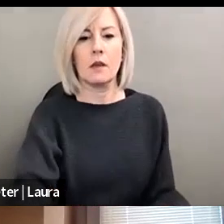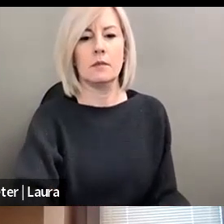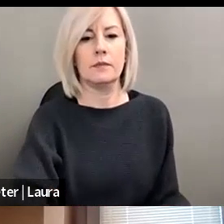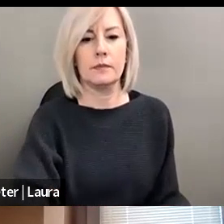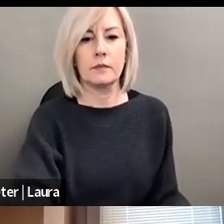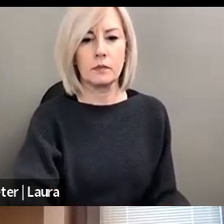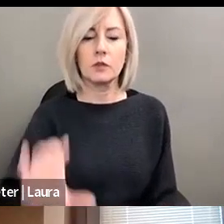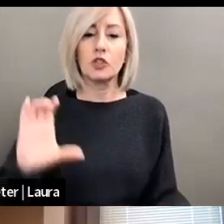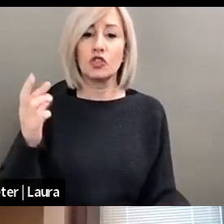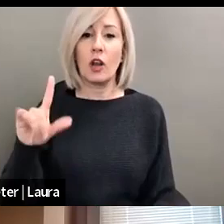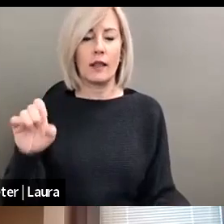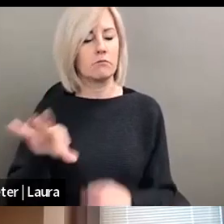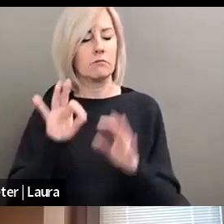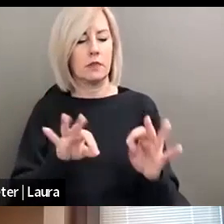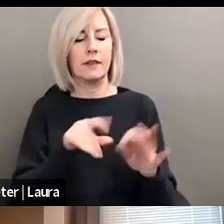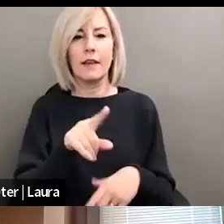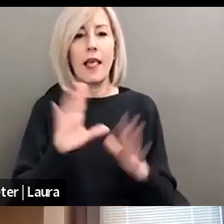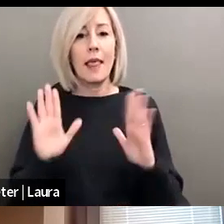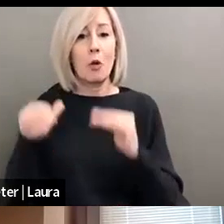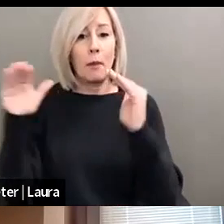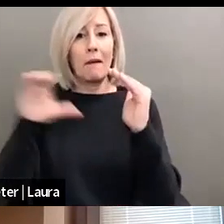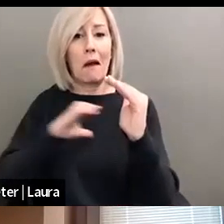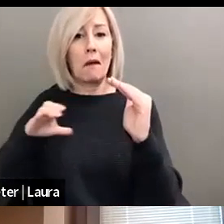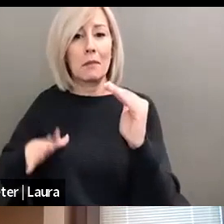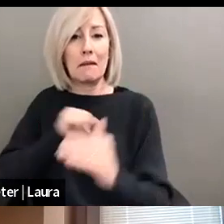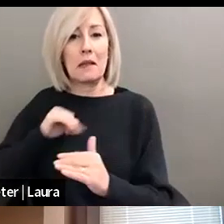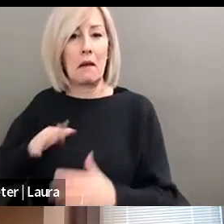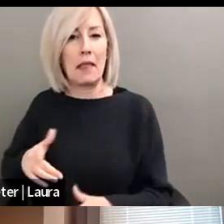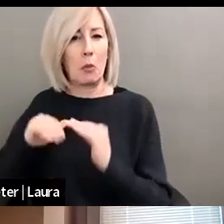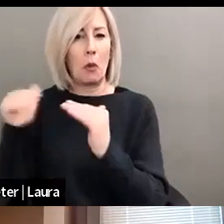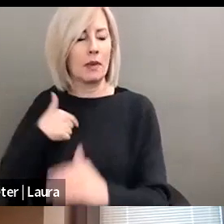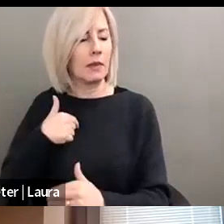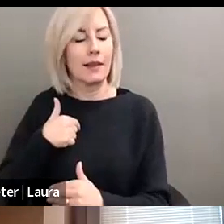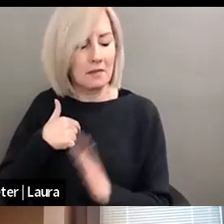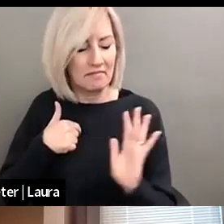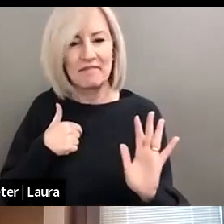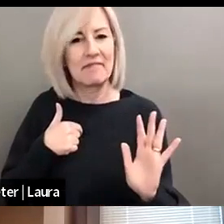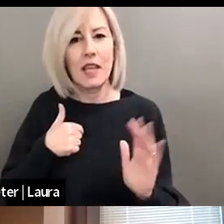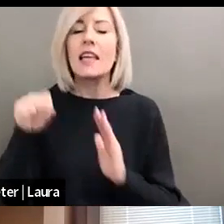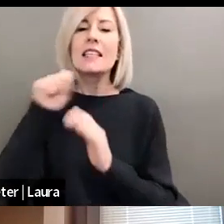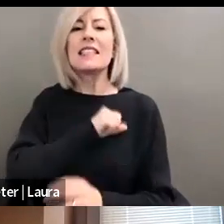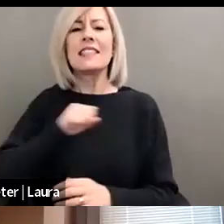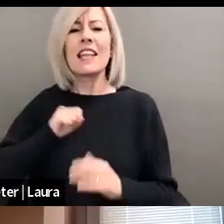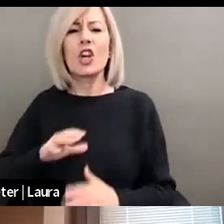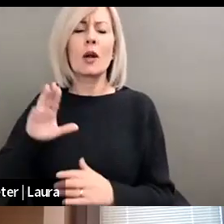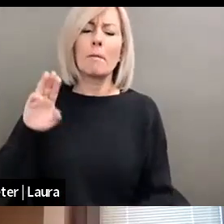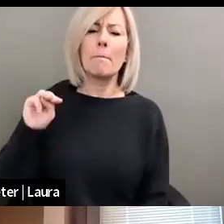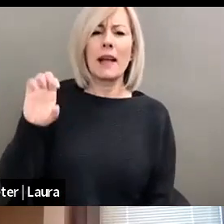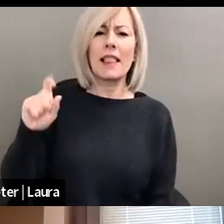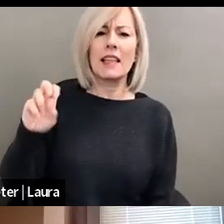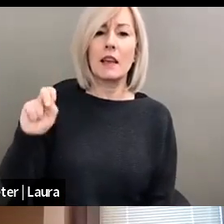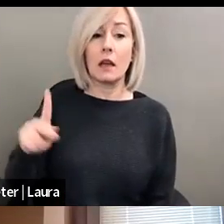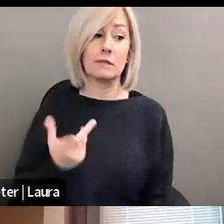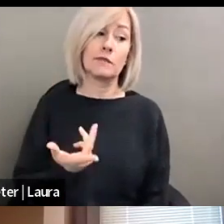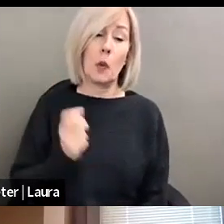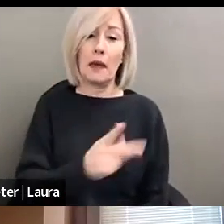gotten emails where they promoted me to congressman and senator. It's like, Senator McClintock, I want you to do this. Like, oh, well, okay. Well,